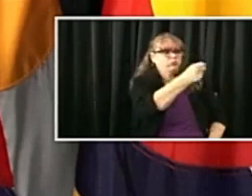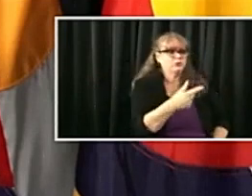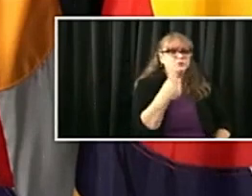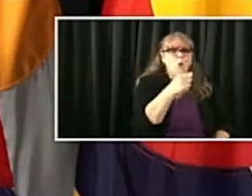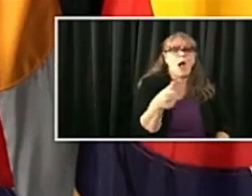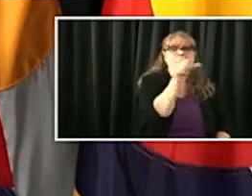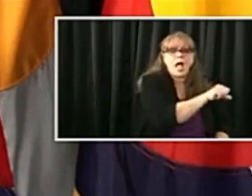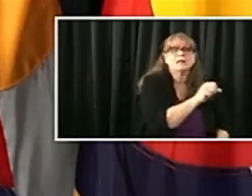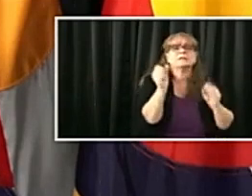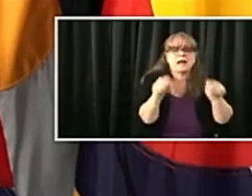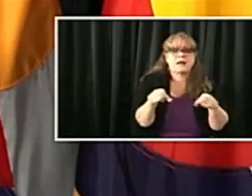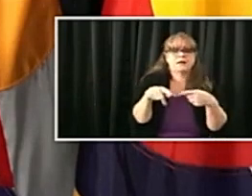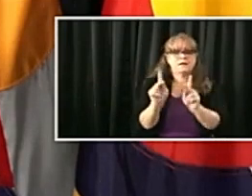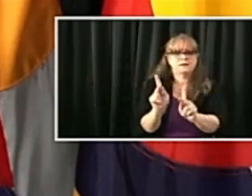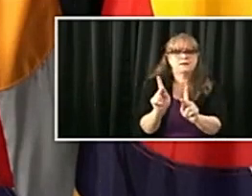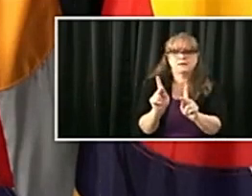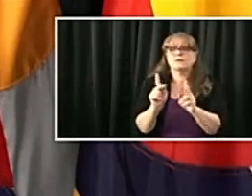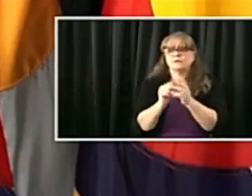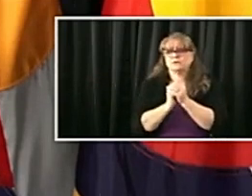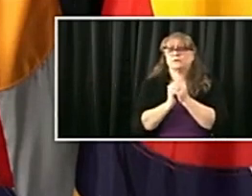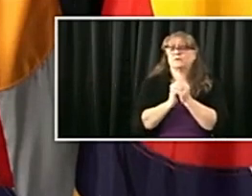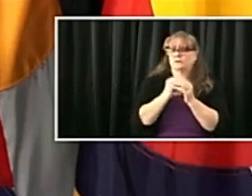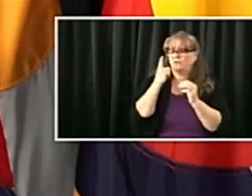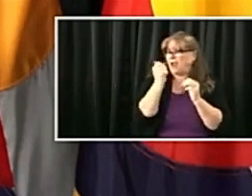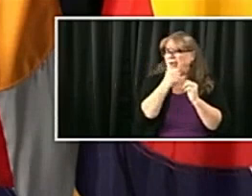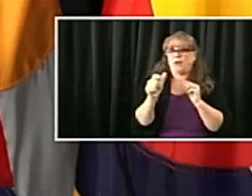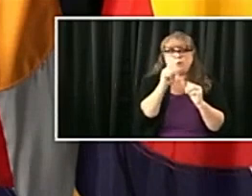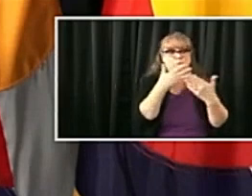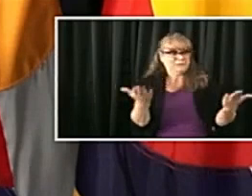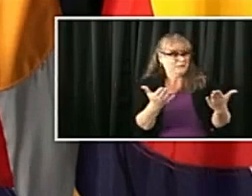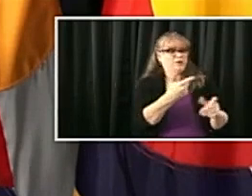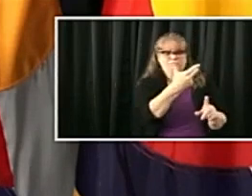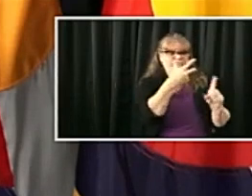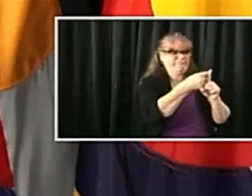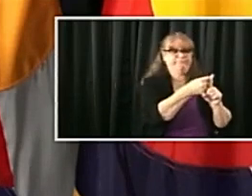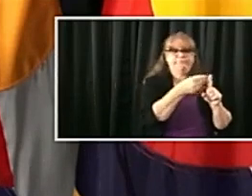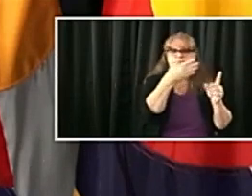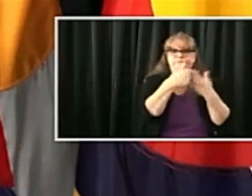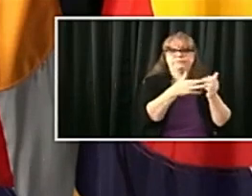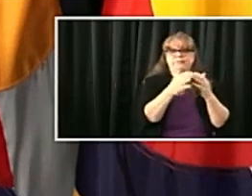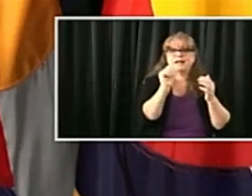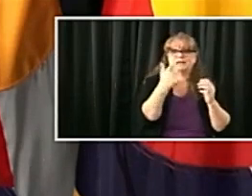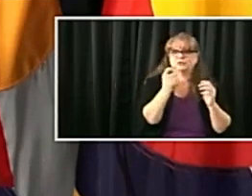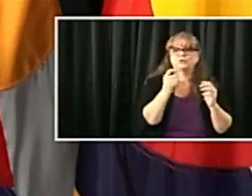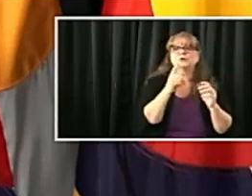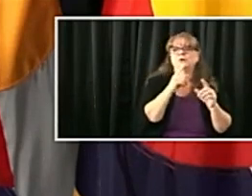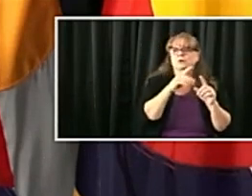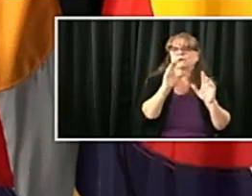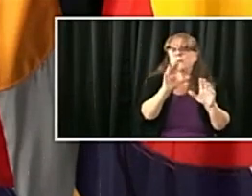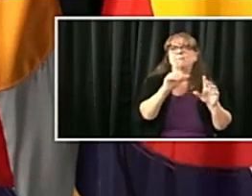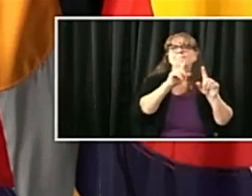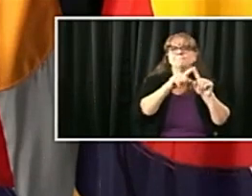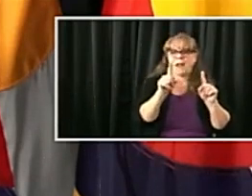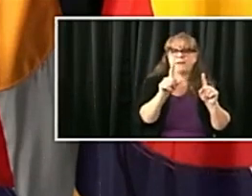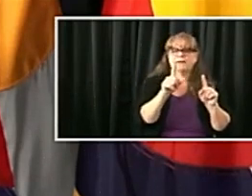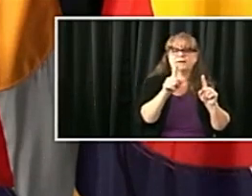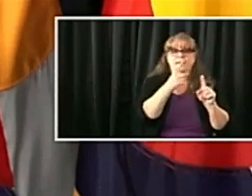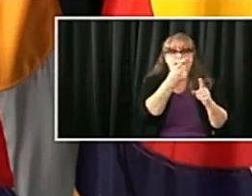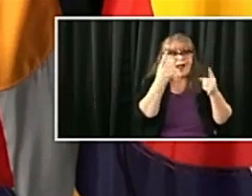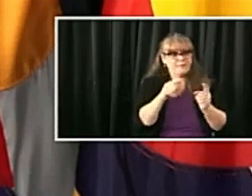dose, absolutely it should be used on whoever is there. But that is not something that should be done systemically, but that will occur, and